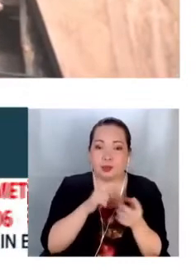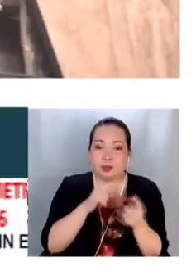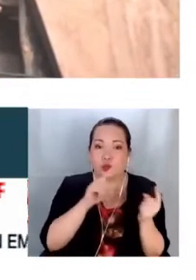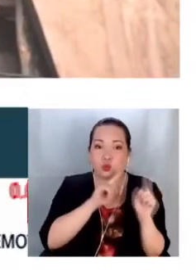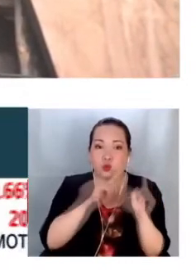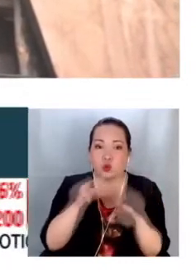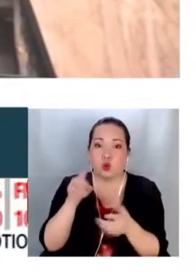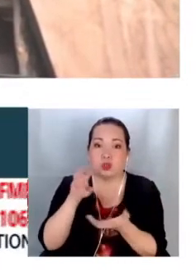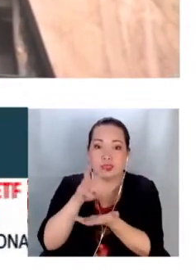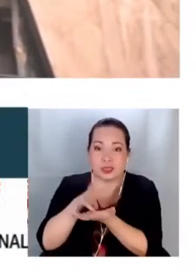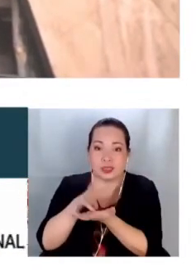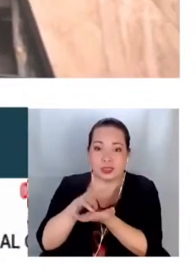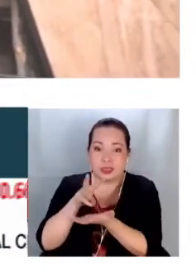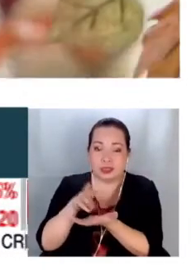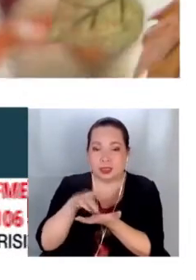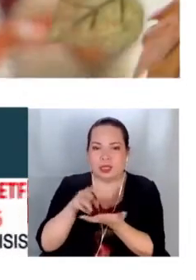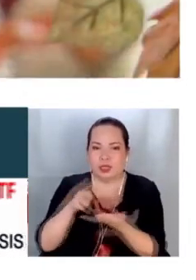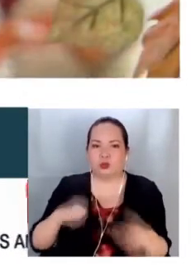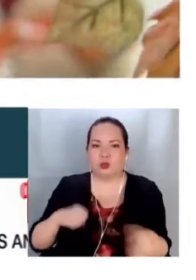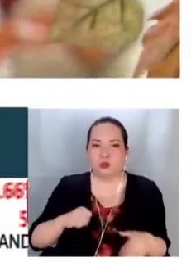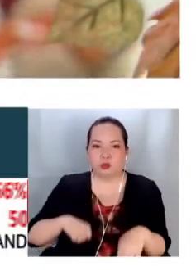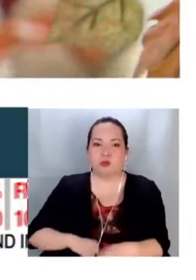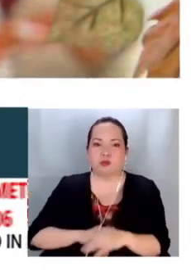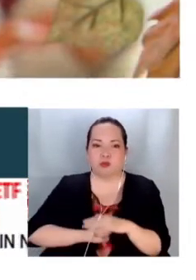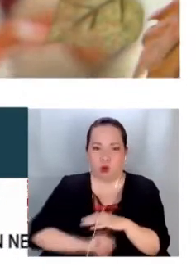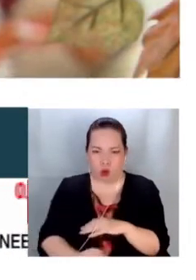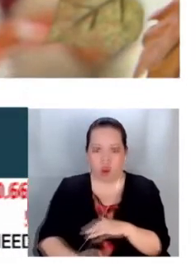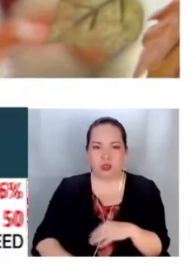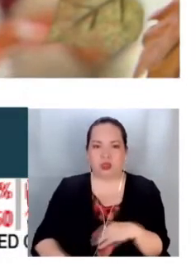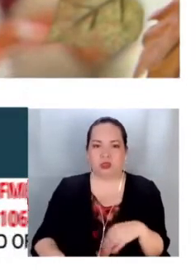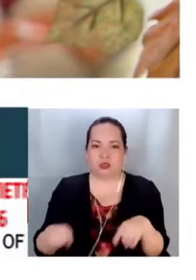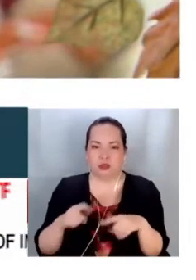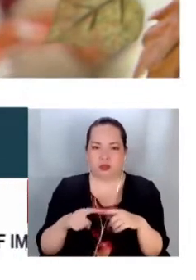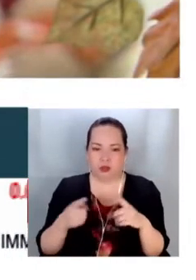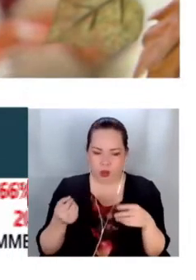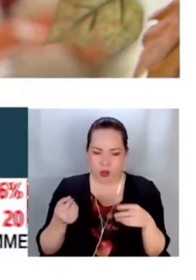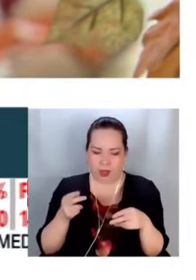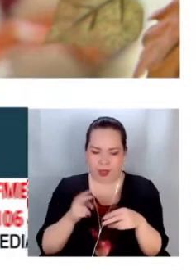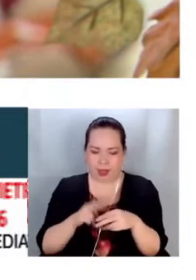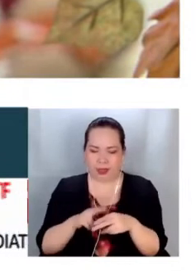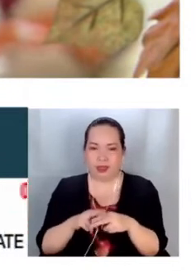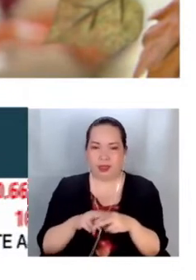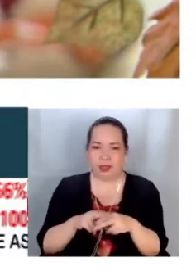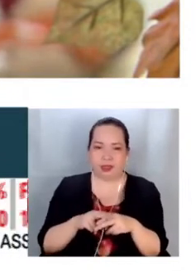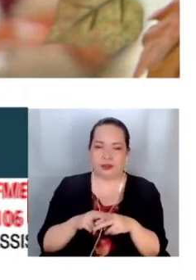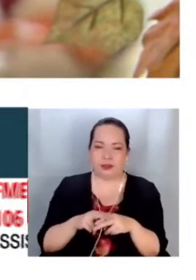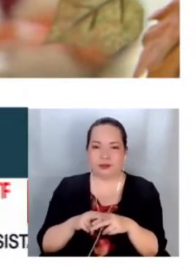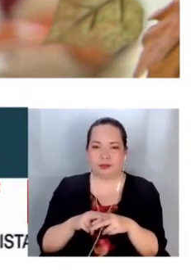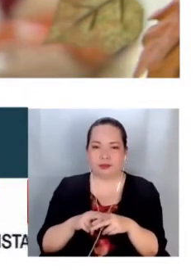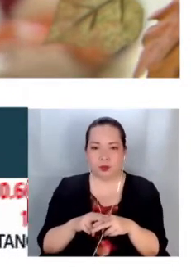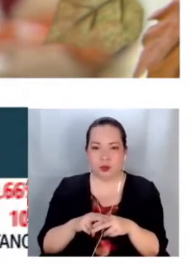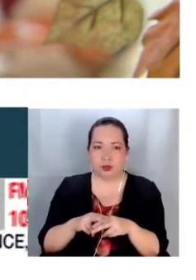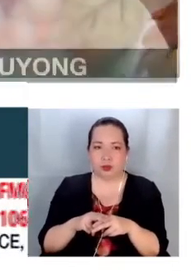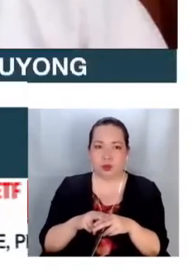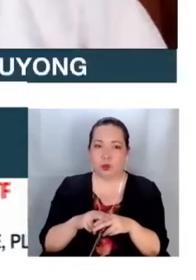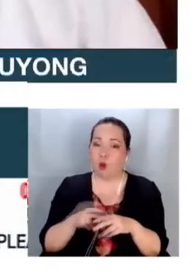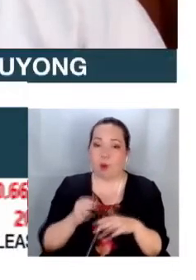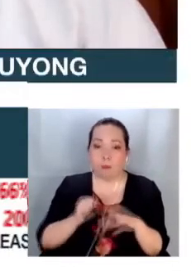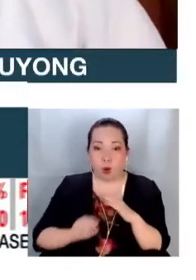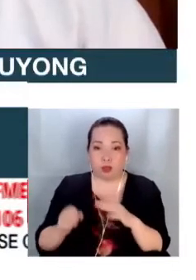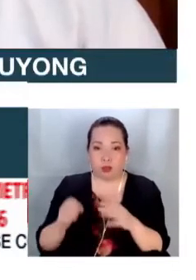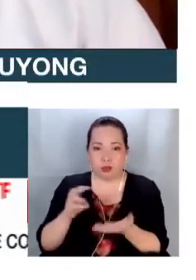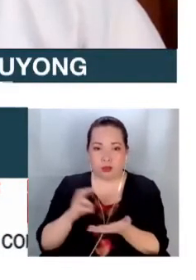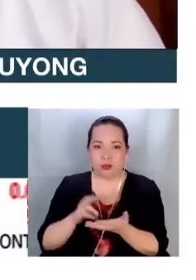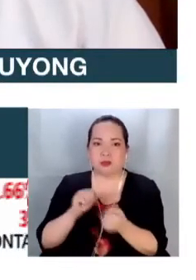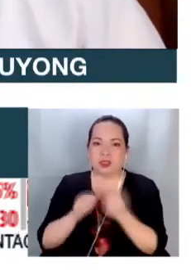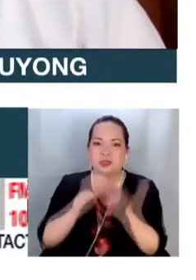give birth. Mm. And that, you know, increases the number of births that we're seeing in these cities. It's in terms of recording as